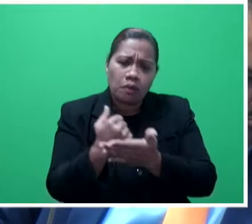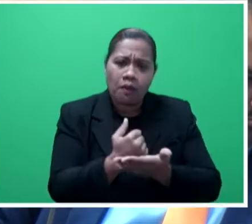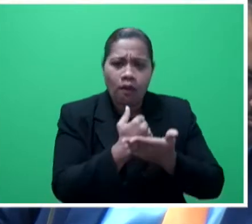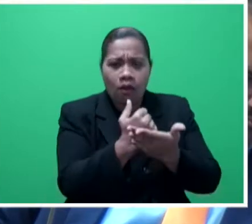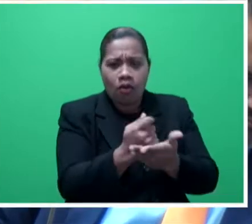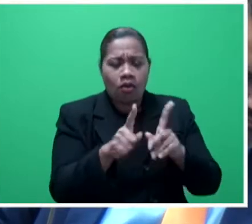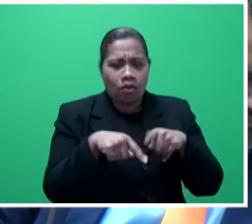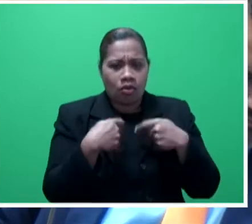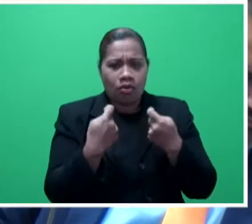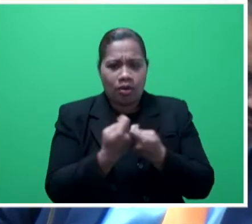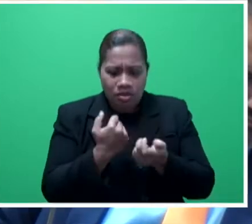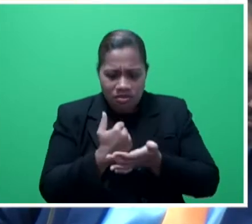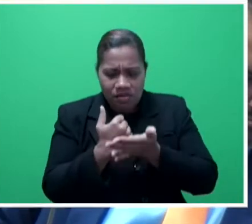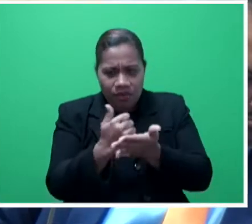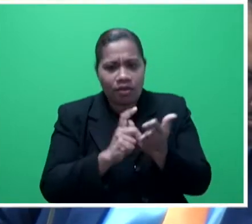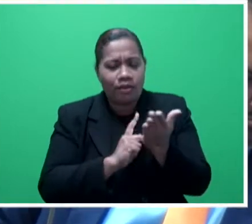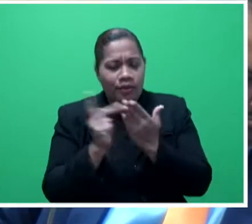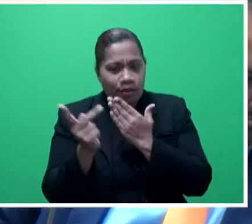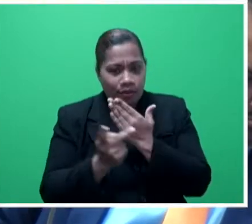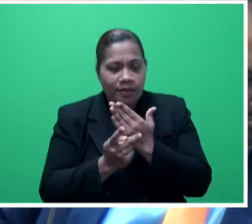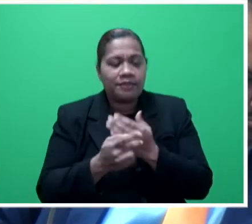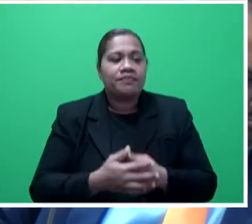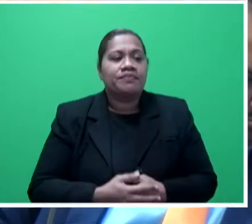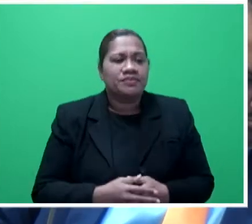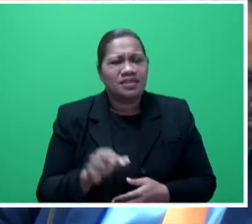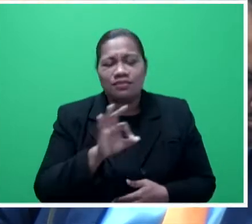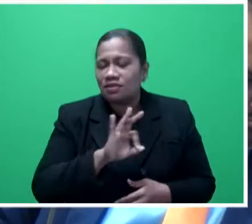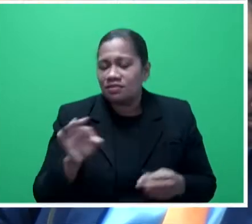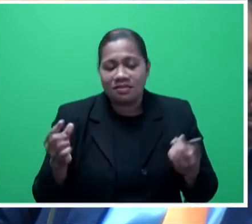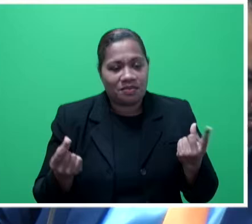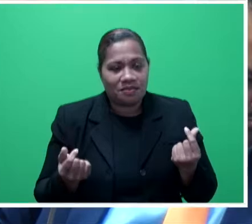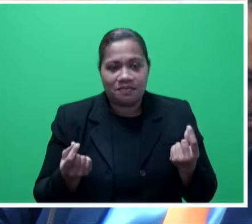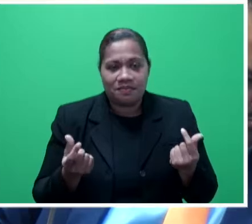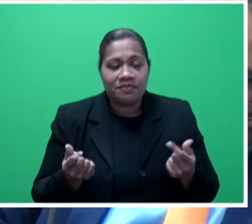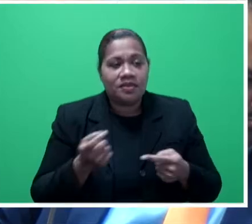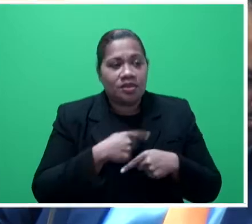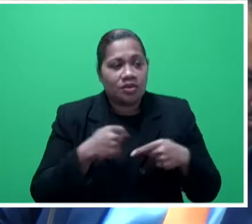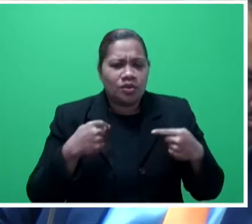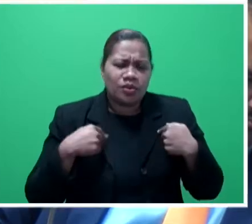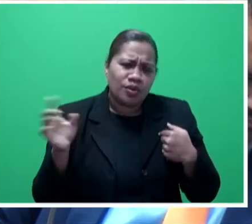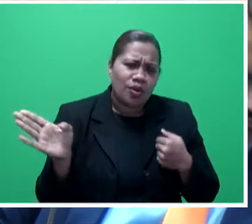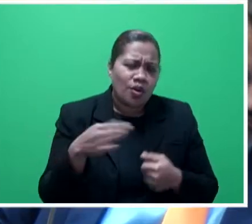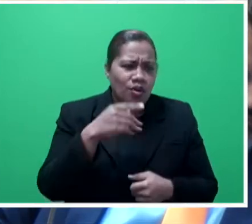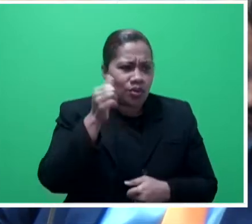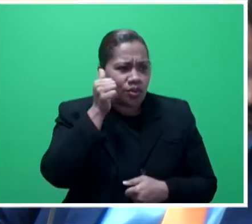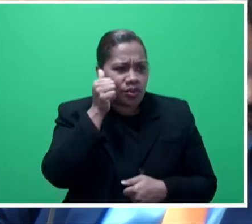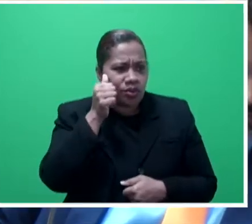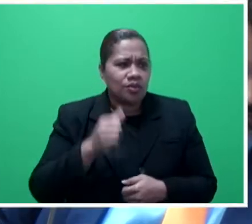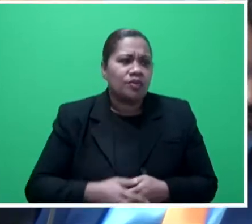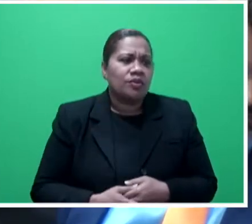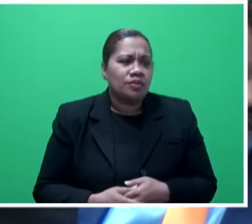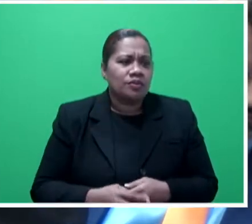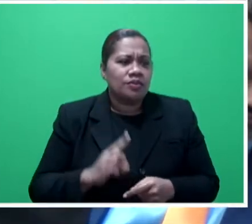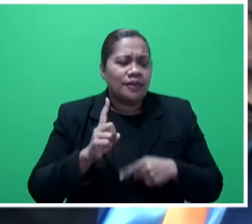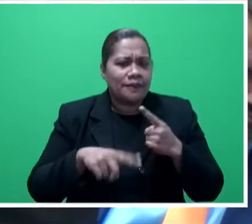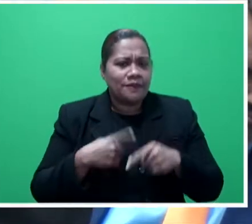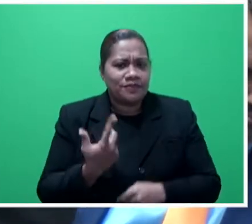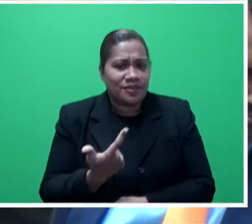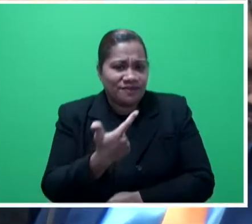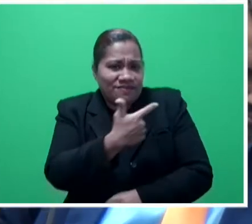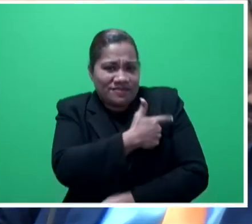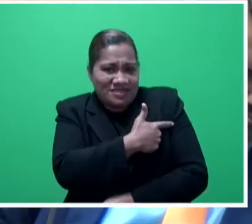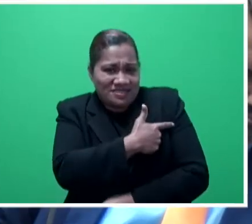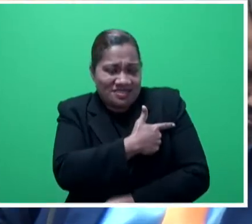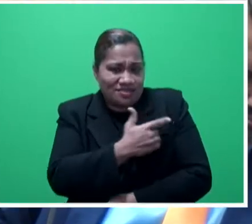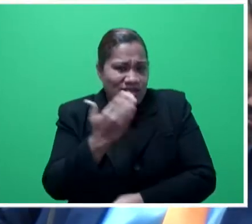the vaccination program. It hasn't been easy, as we are all aware in the beginnings of the vaccination campaign, the